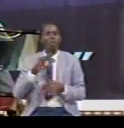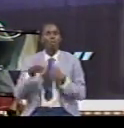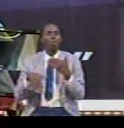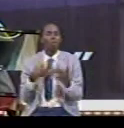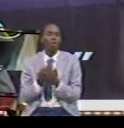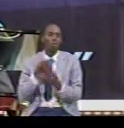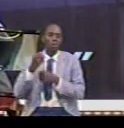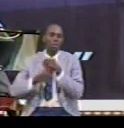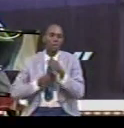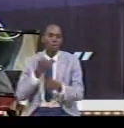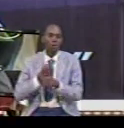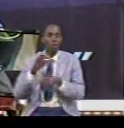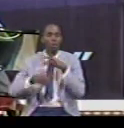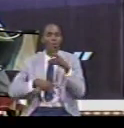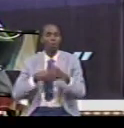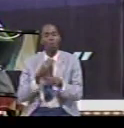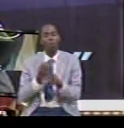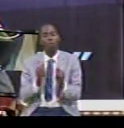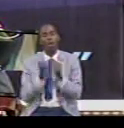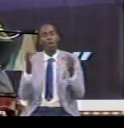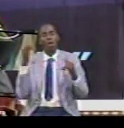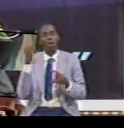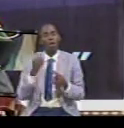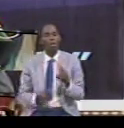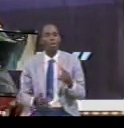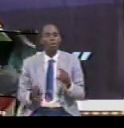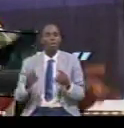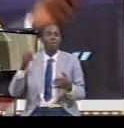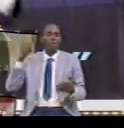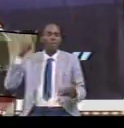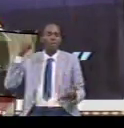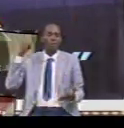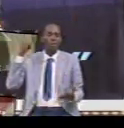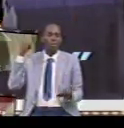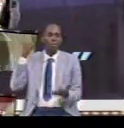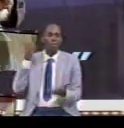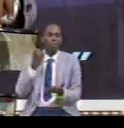all ages, world without end.